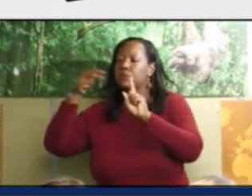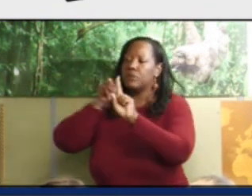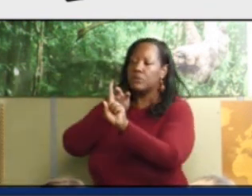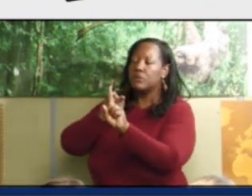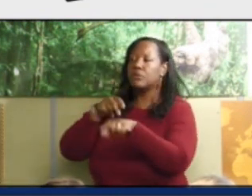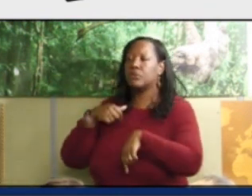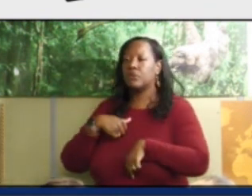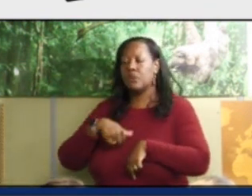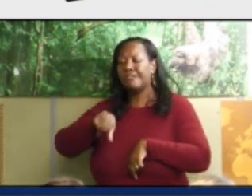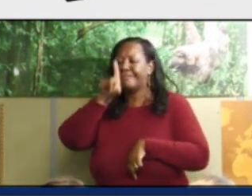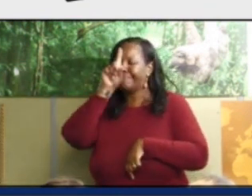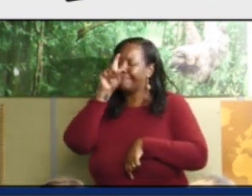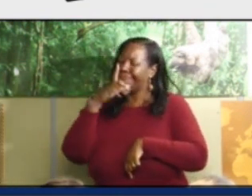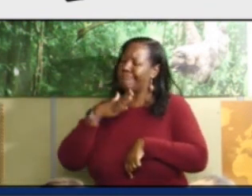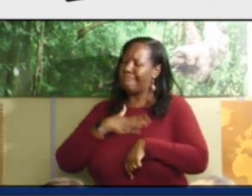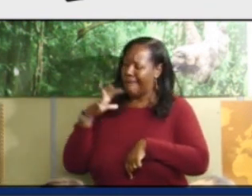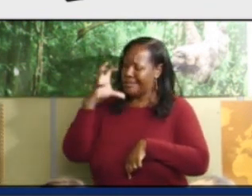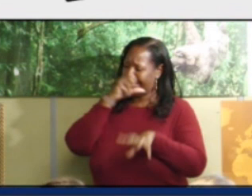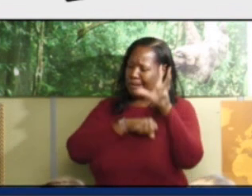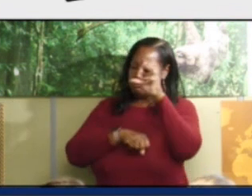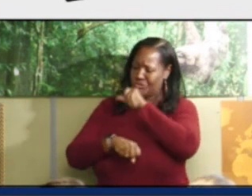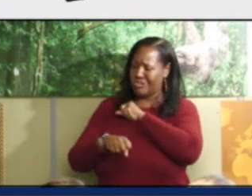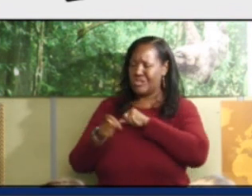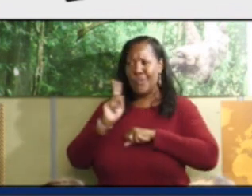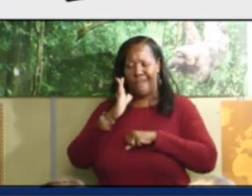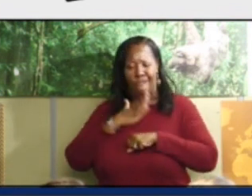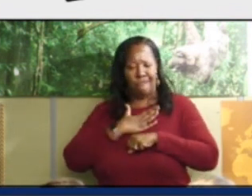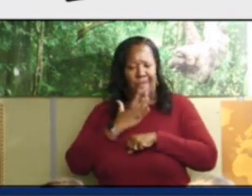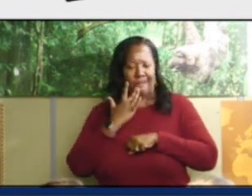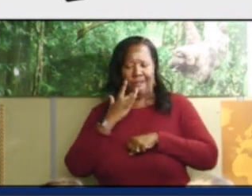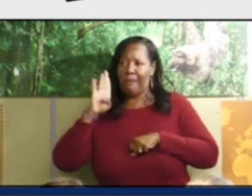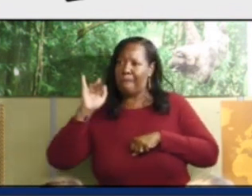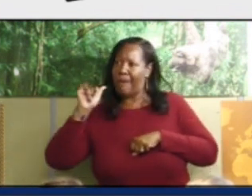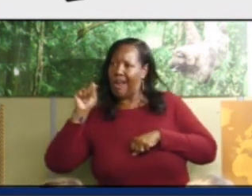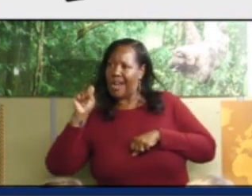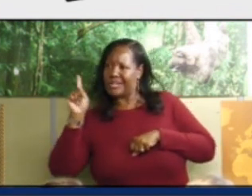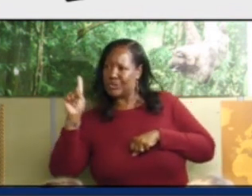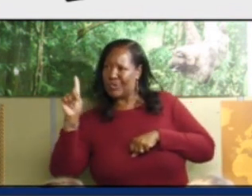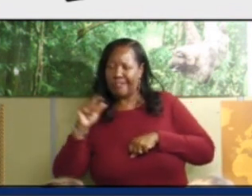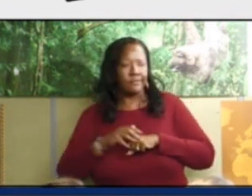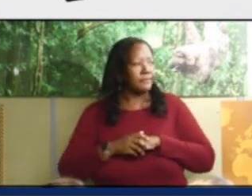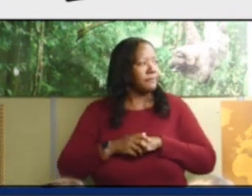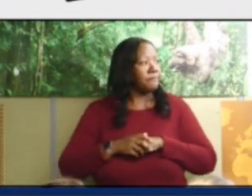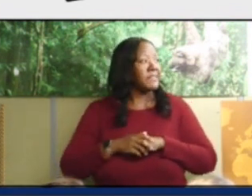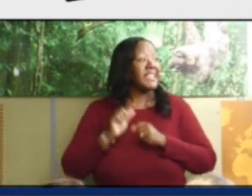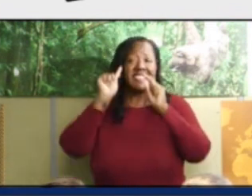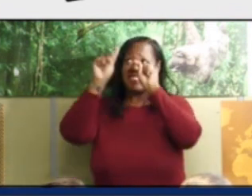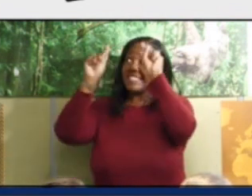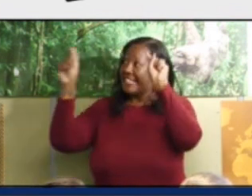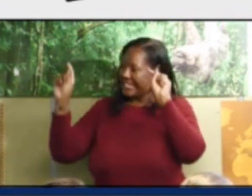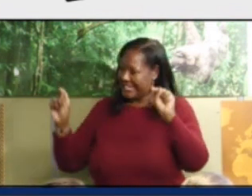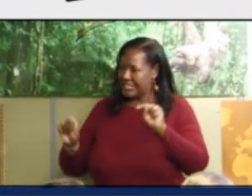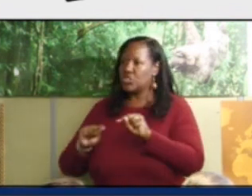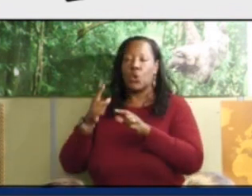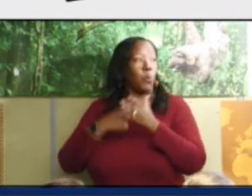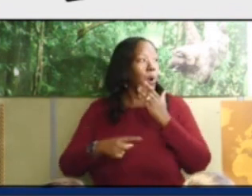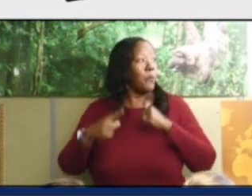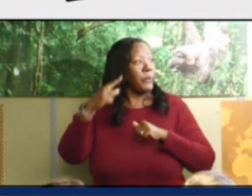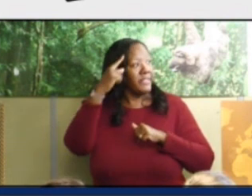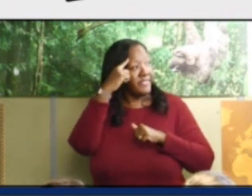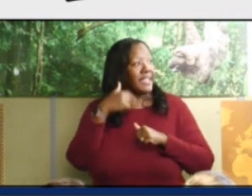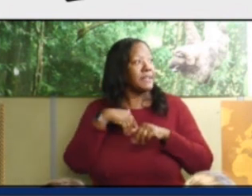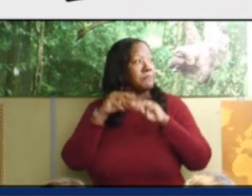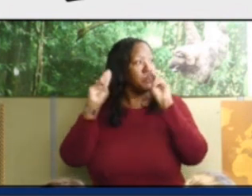questioning your assumptions and also your biases. So these are some of the things that we think that museums can help do